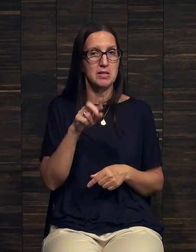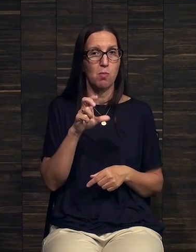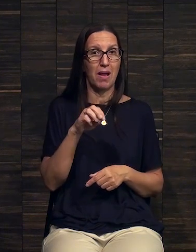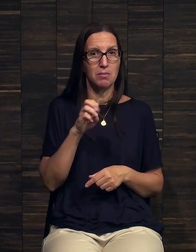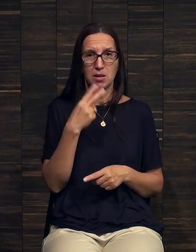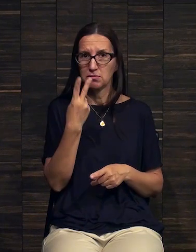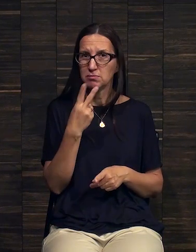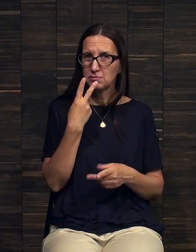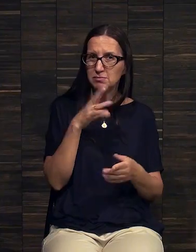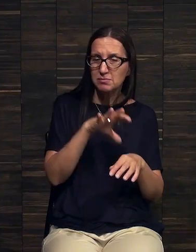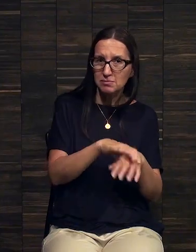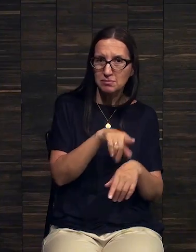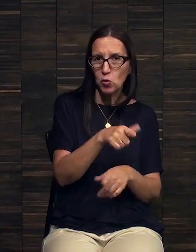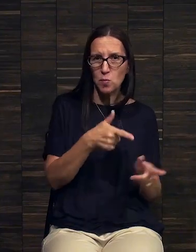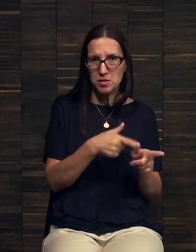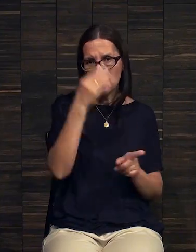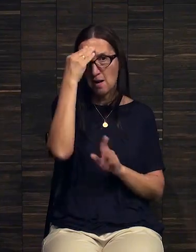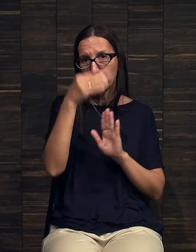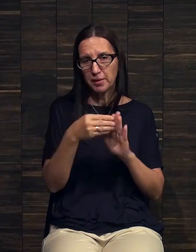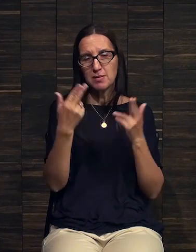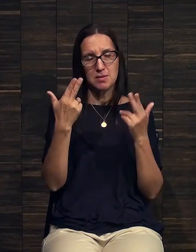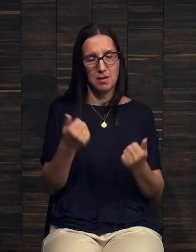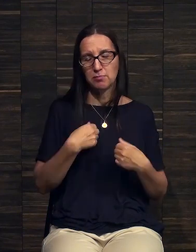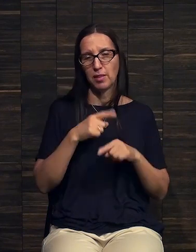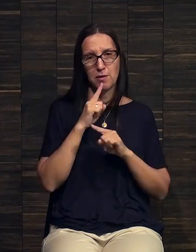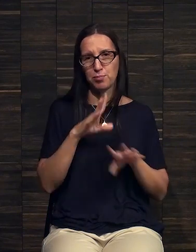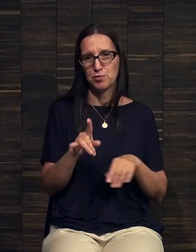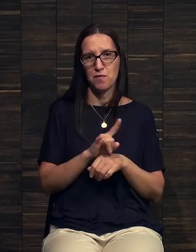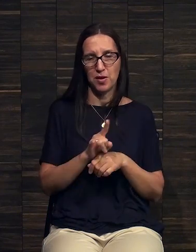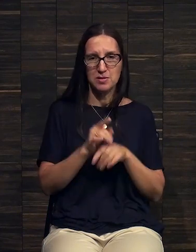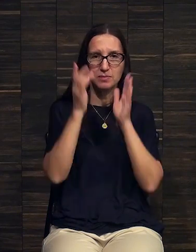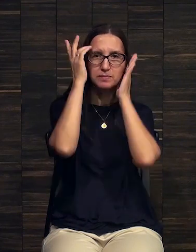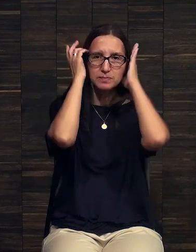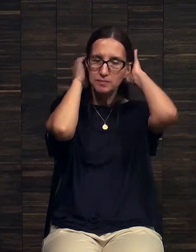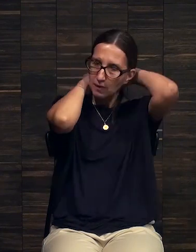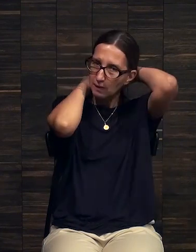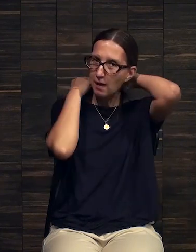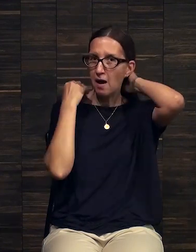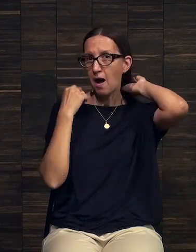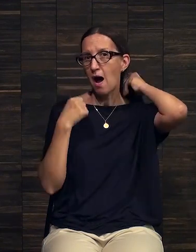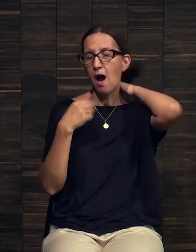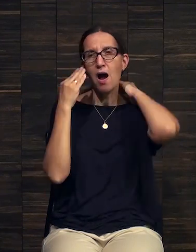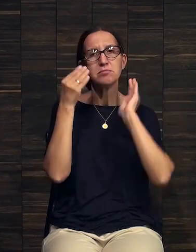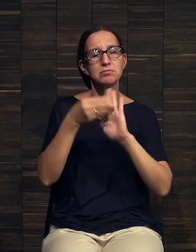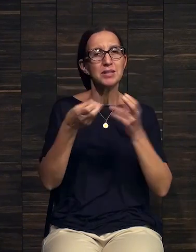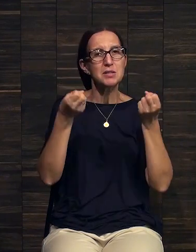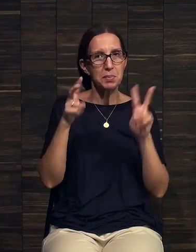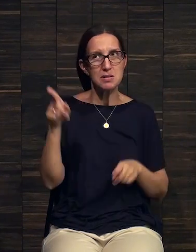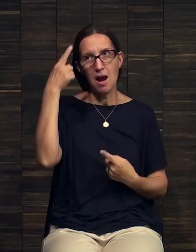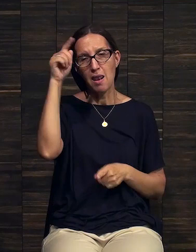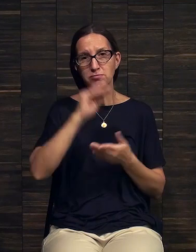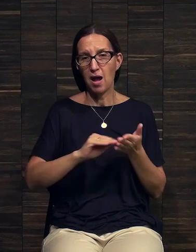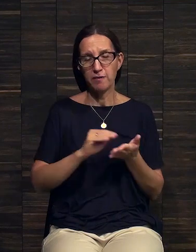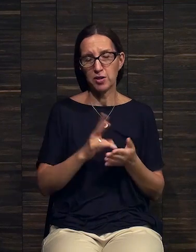And can we find the homosexual features in him? Yes, it is there. Is